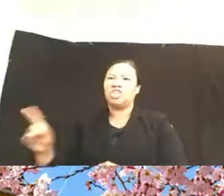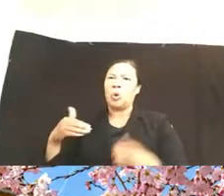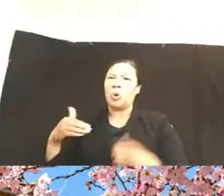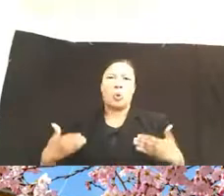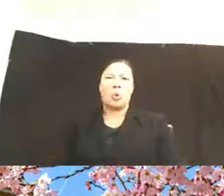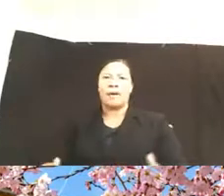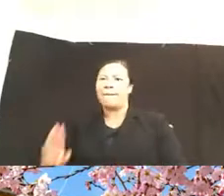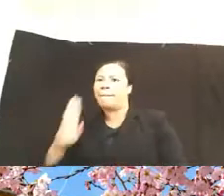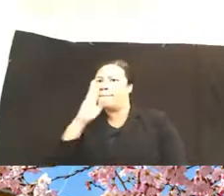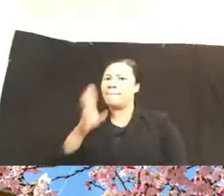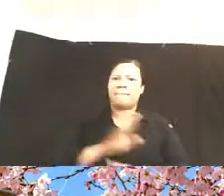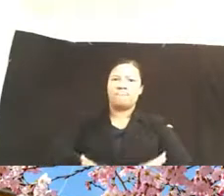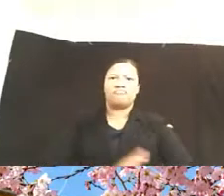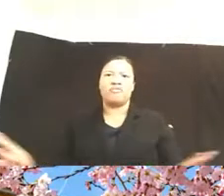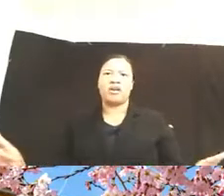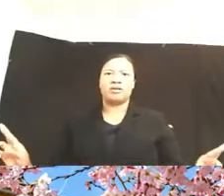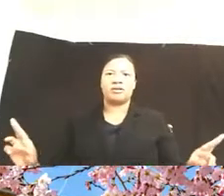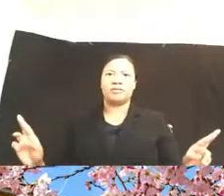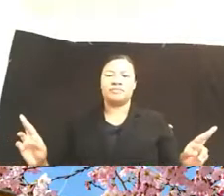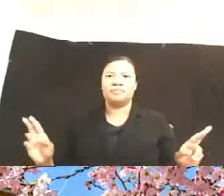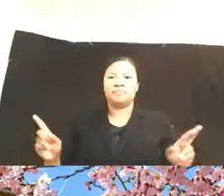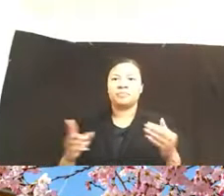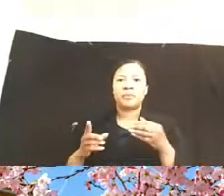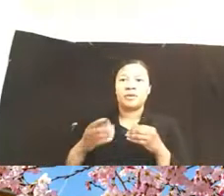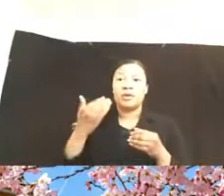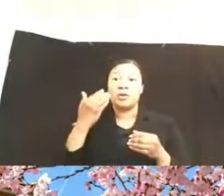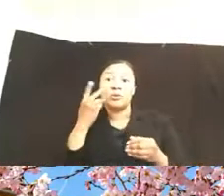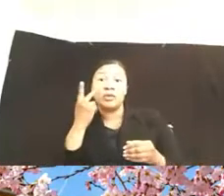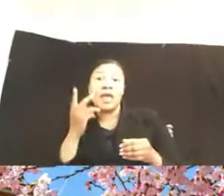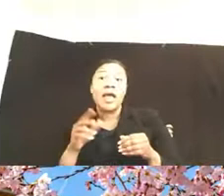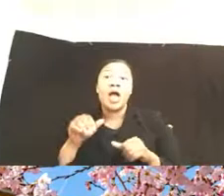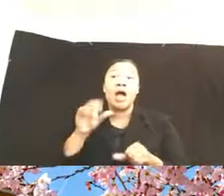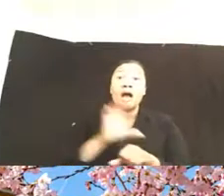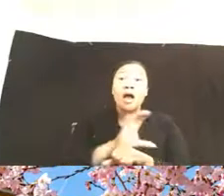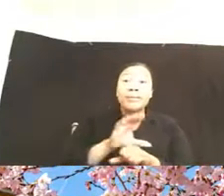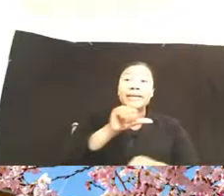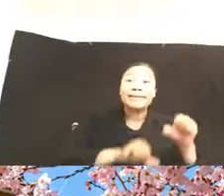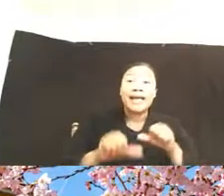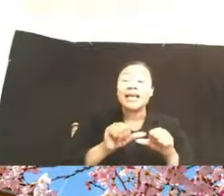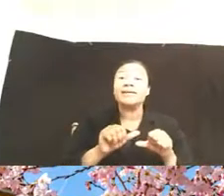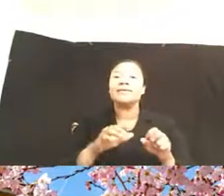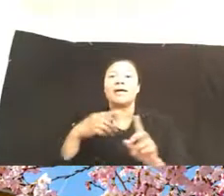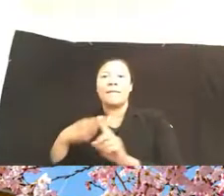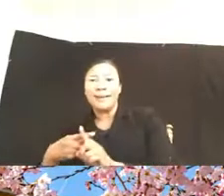ease with moving from and between the computational sciences and mainstream and critical